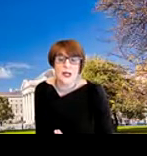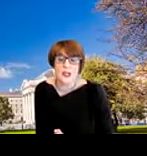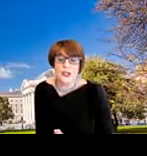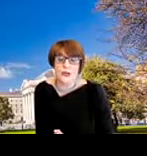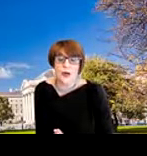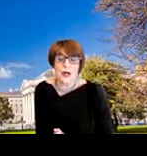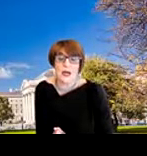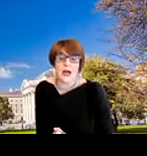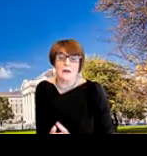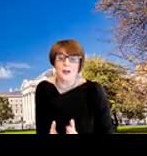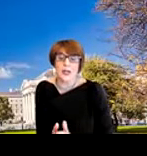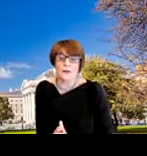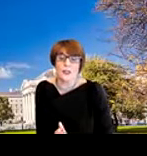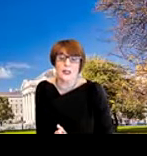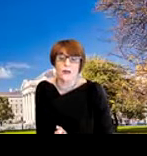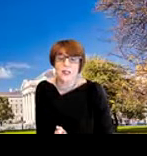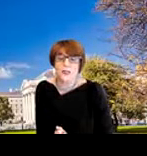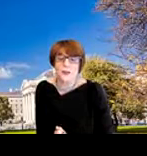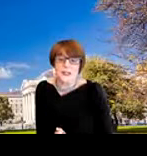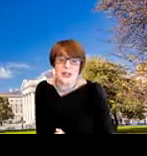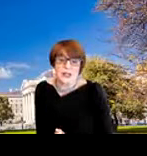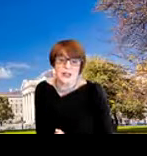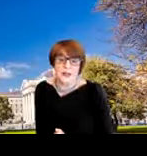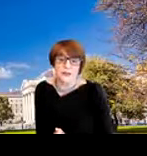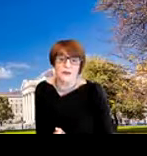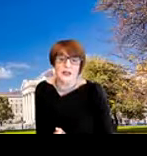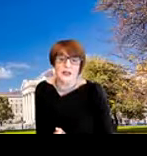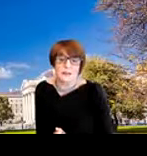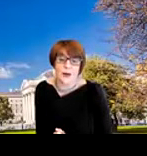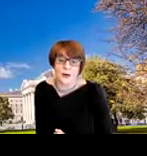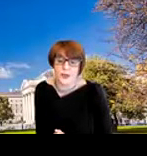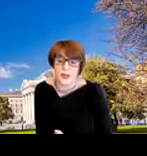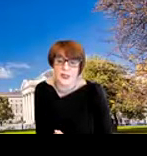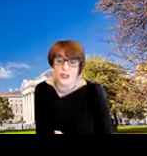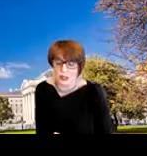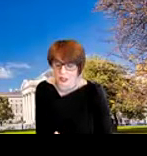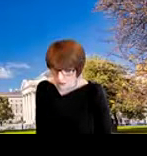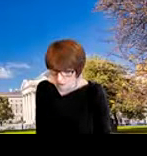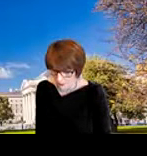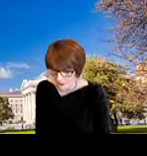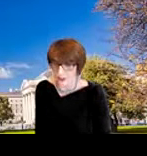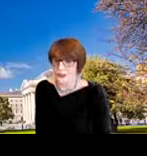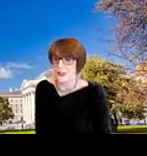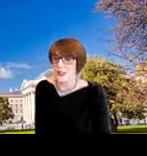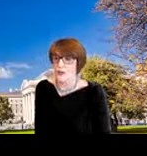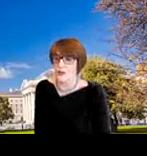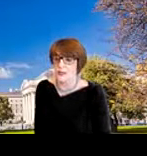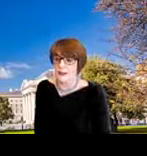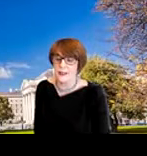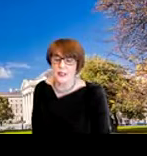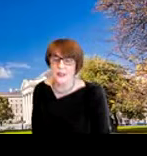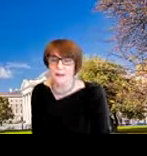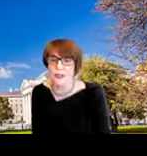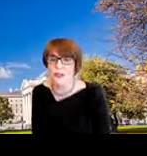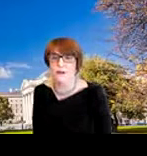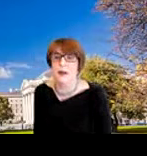Federation, to advocate for the increased risk status of the vaccine prioritisation for people with intellectual